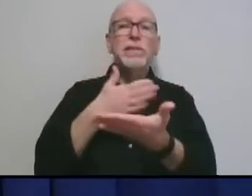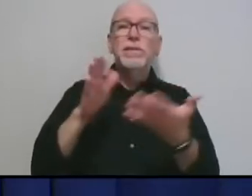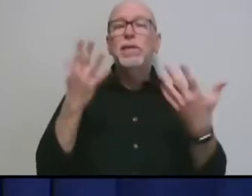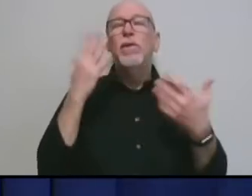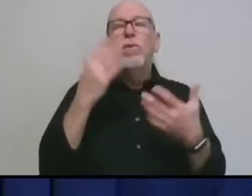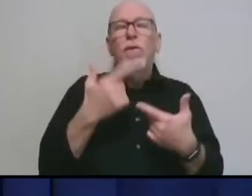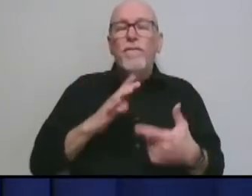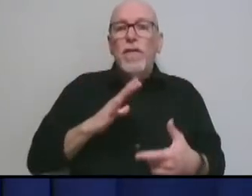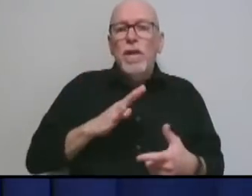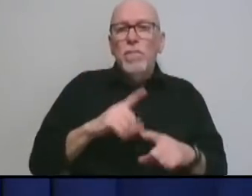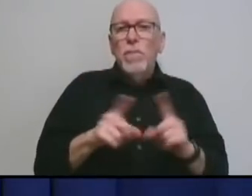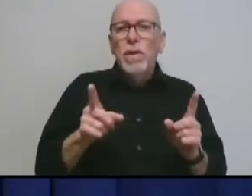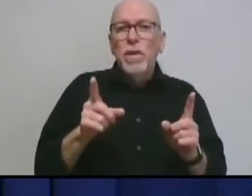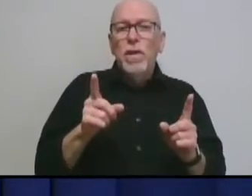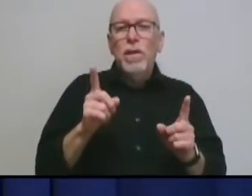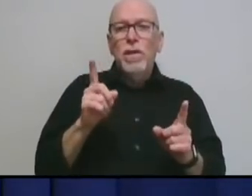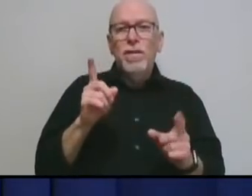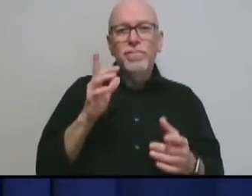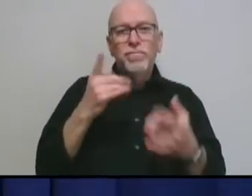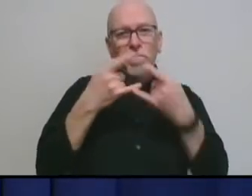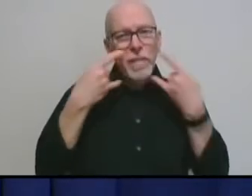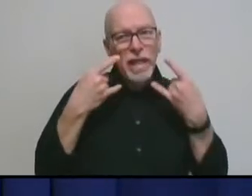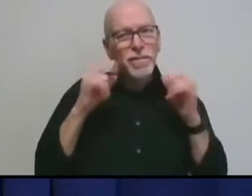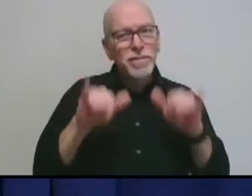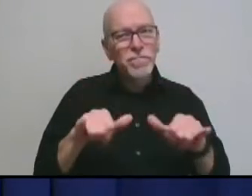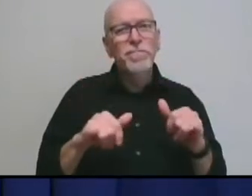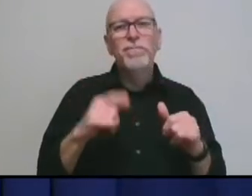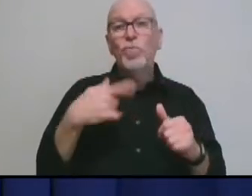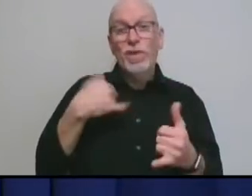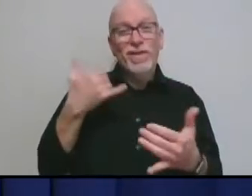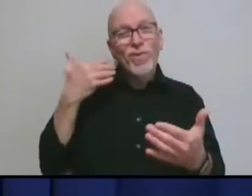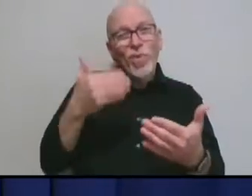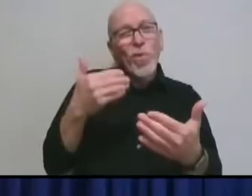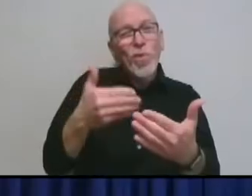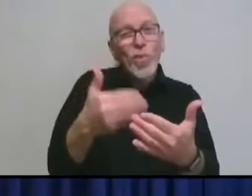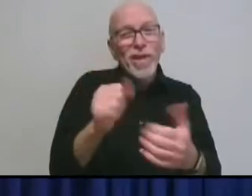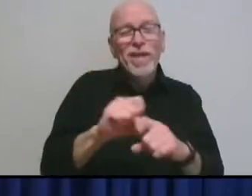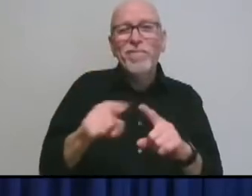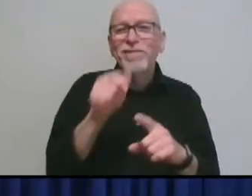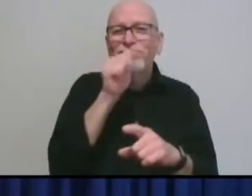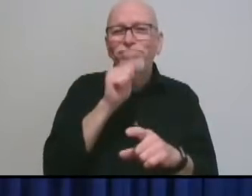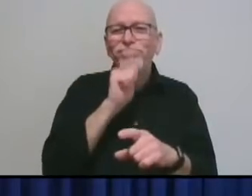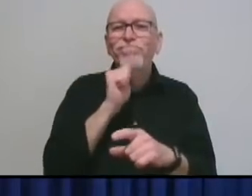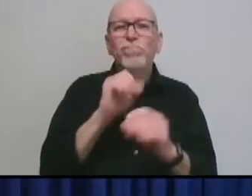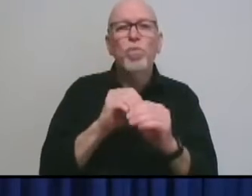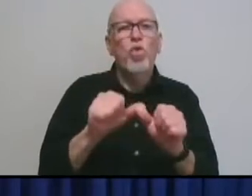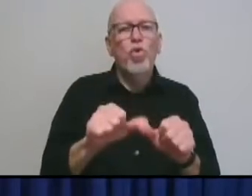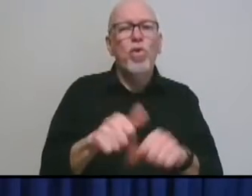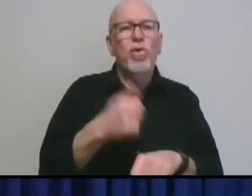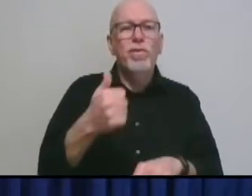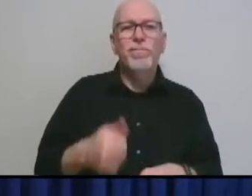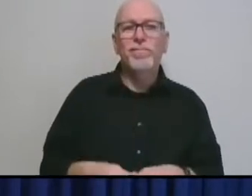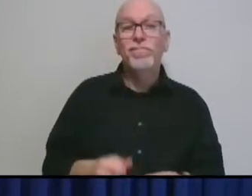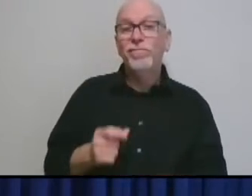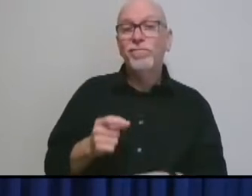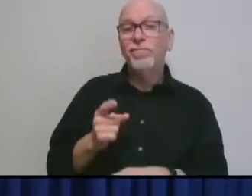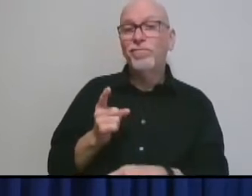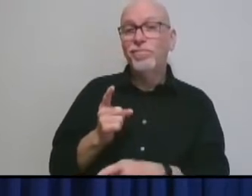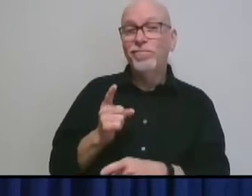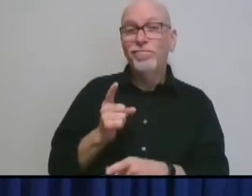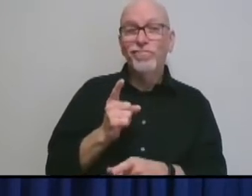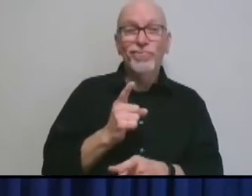really close to getting there, but I'd just like to see us hold out a little longer. Yeah, and I would say don't tempt fate. I mean, we know how